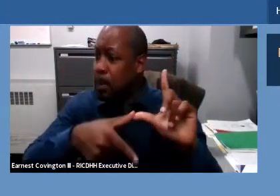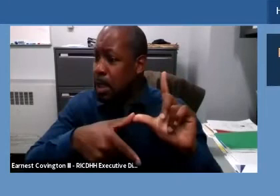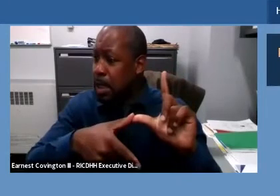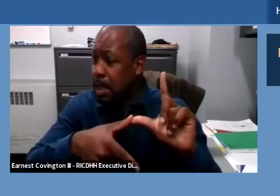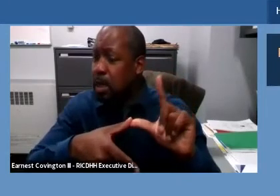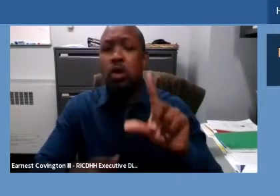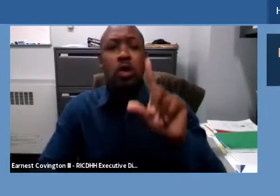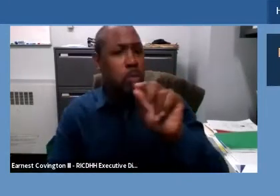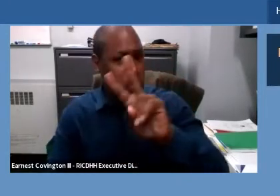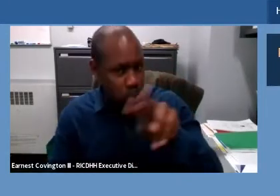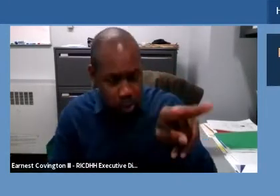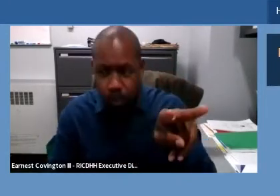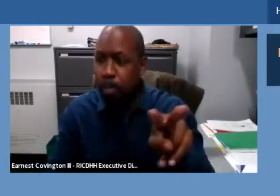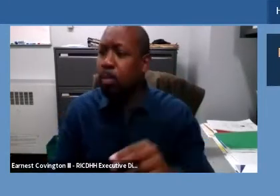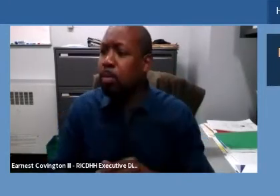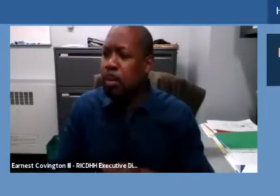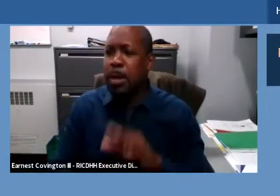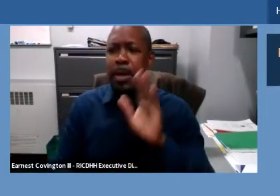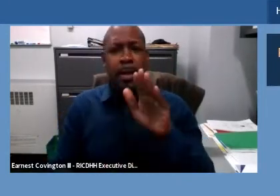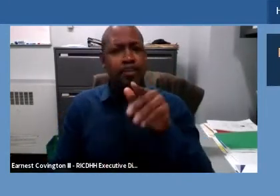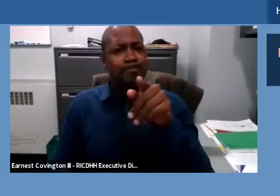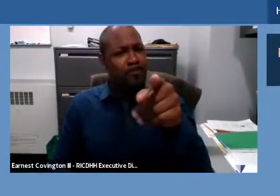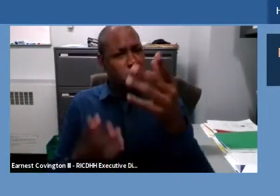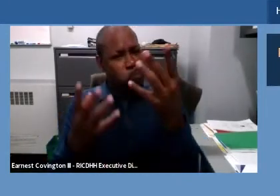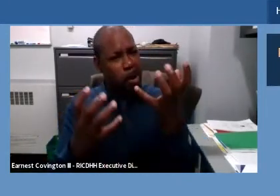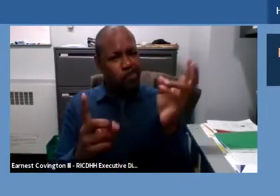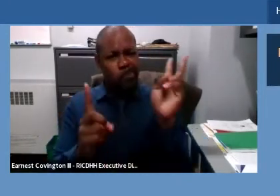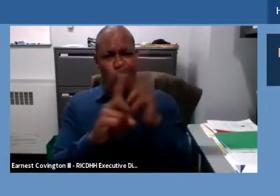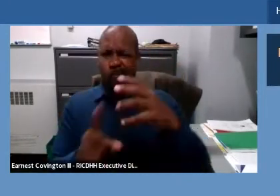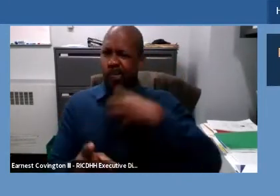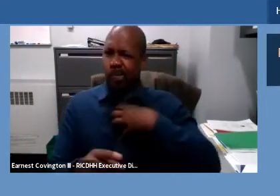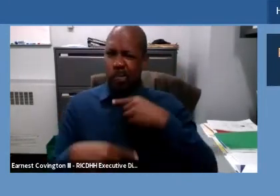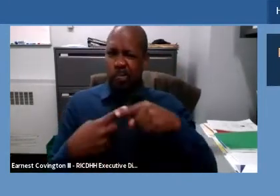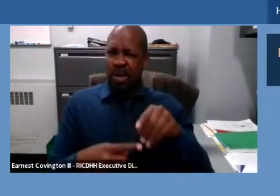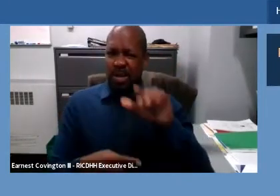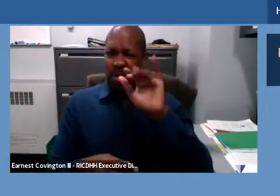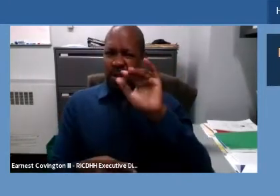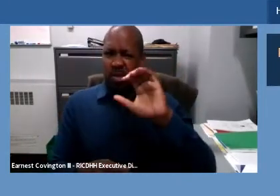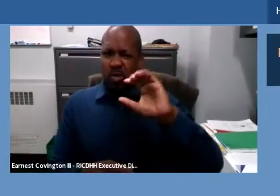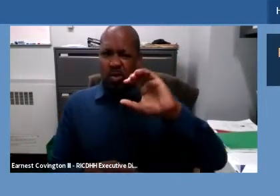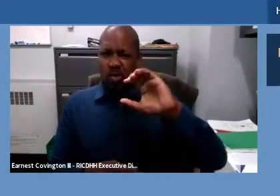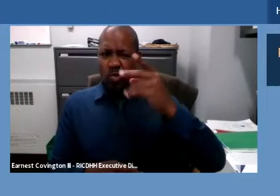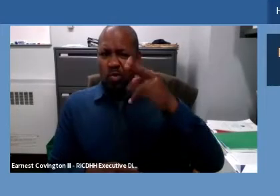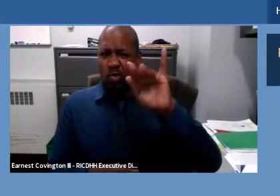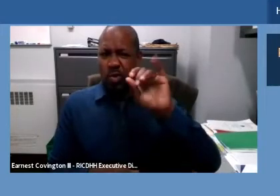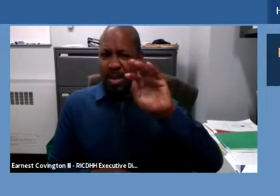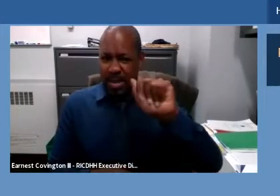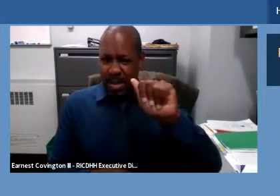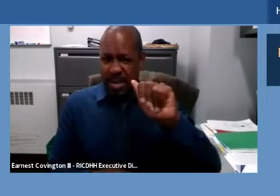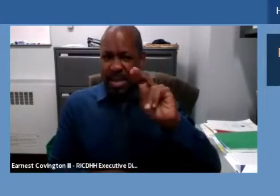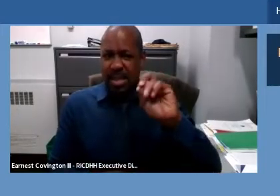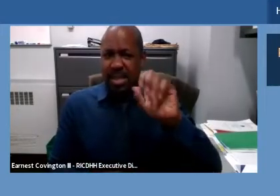is licensed. It expires in 2022.